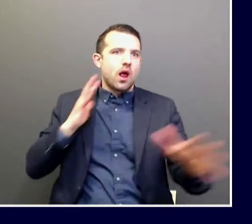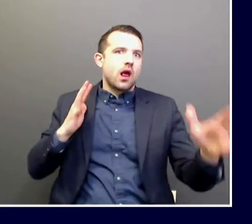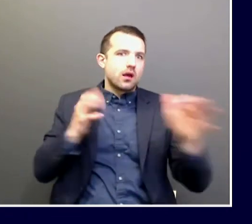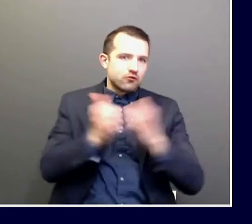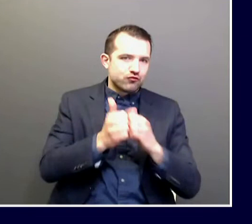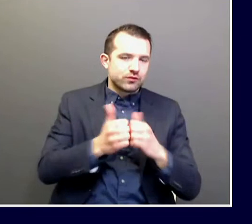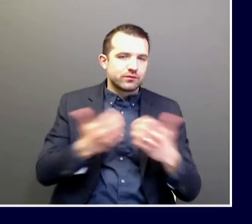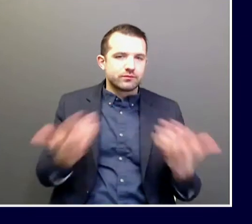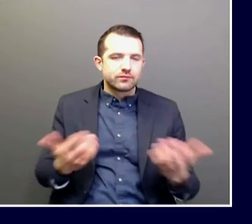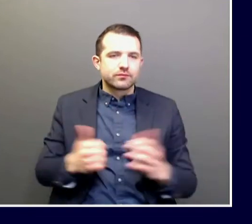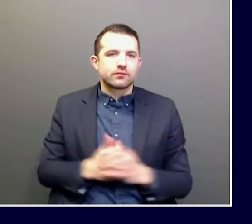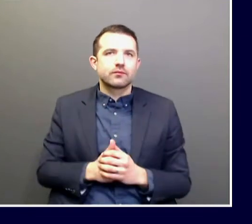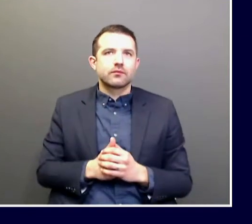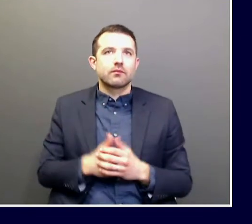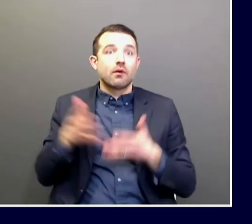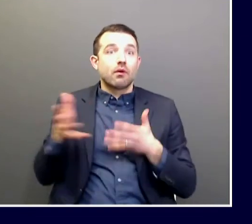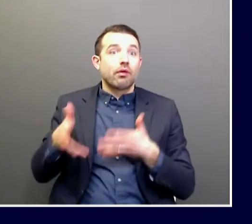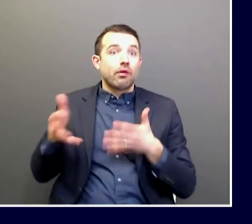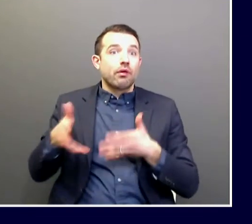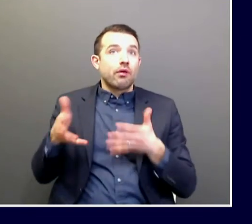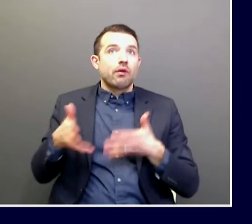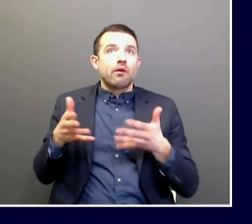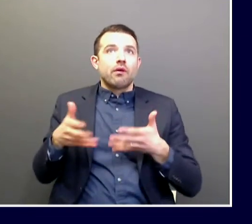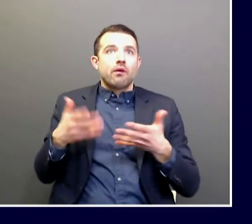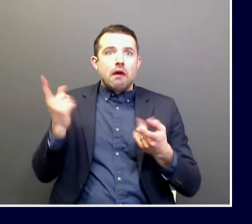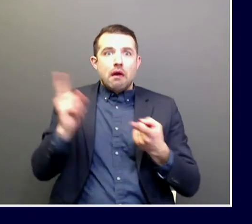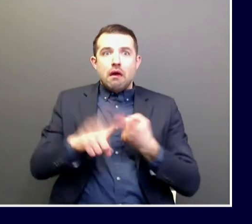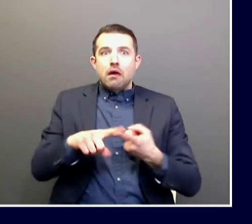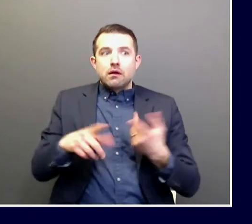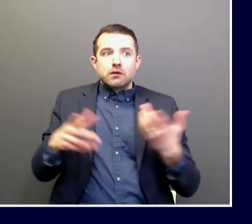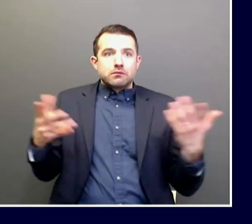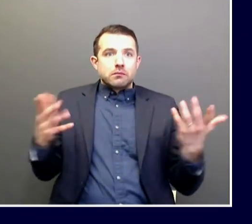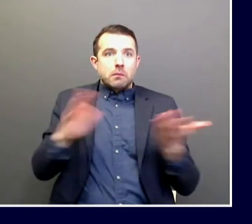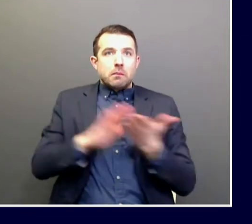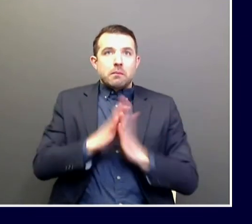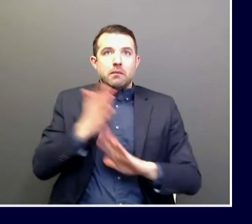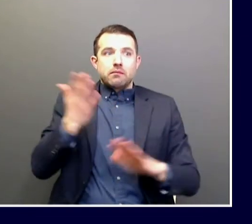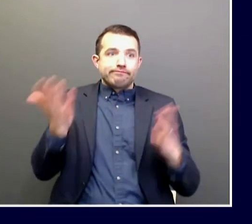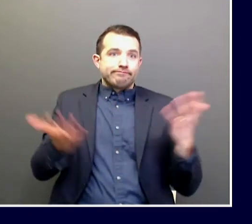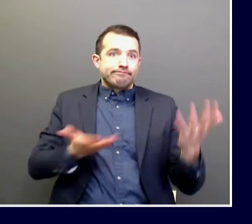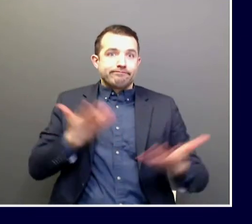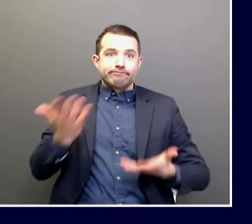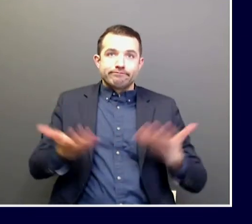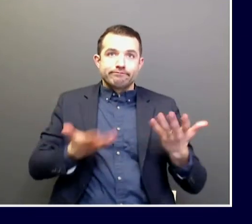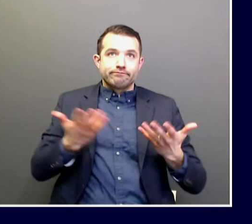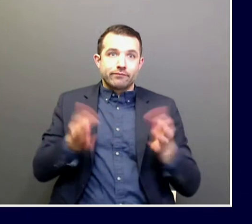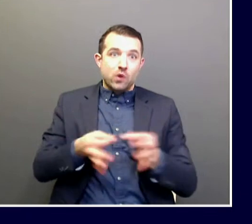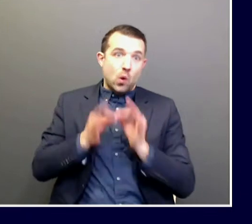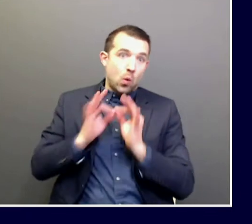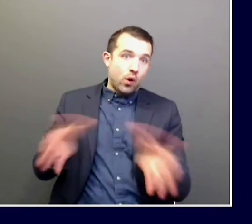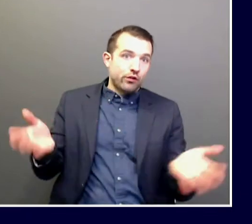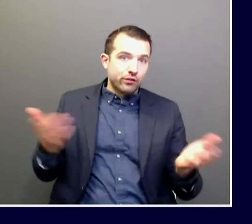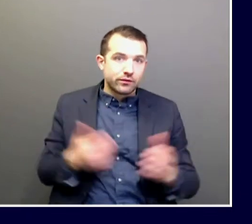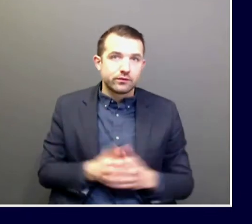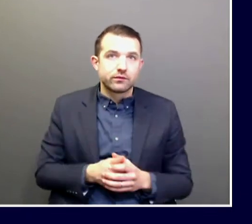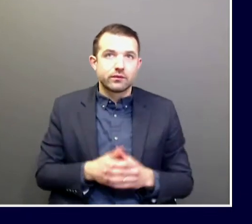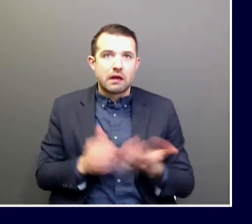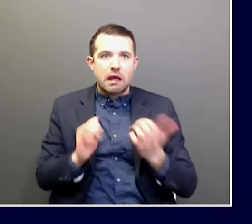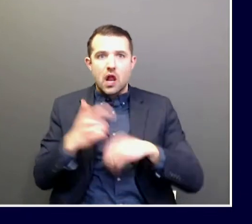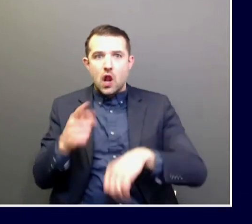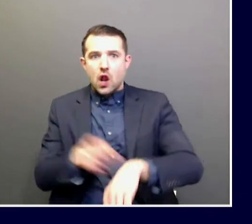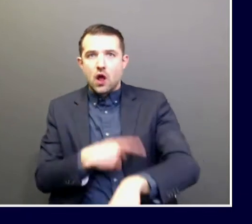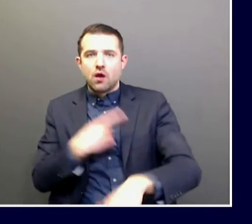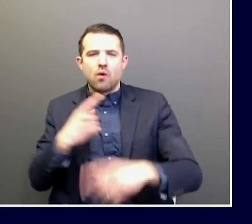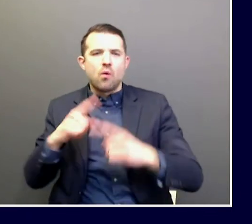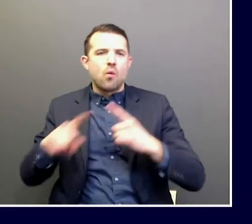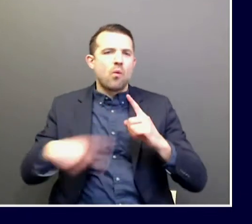sit there before it becomes null and void, I guess? How far are these cases dating back? And at